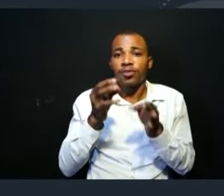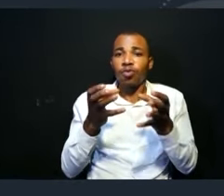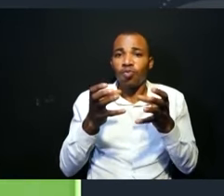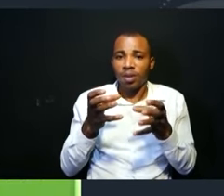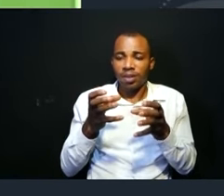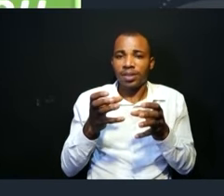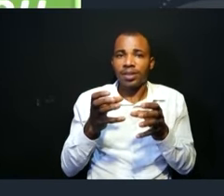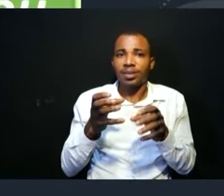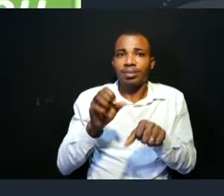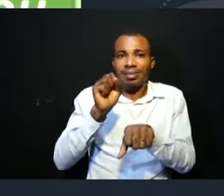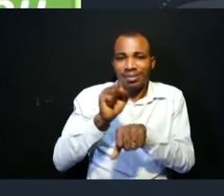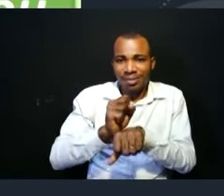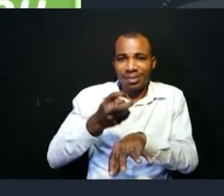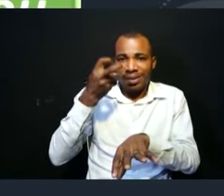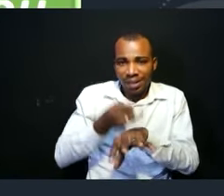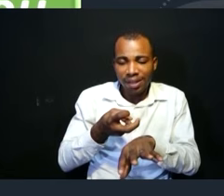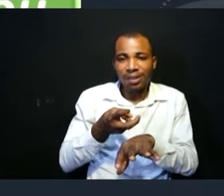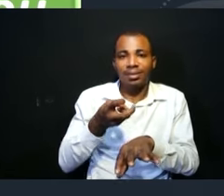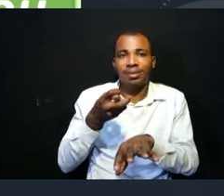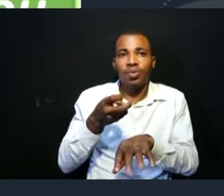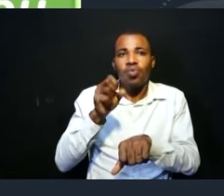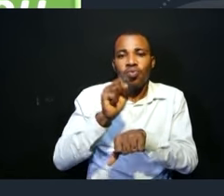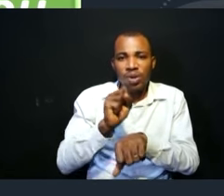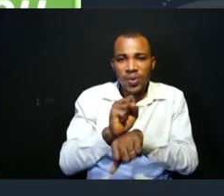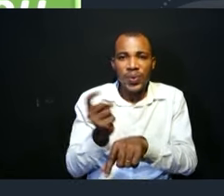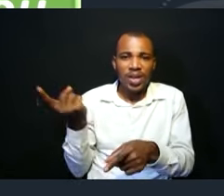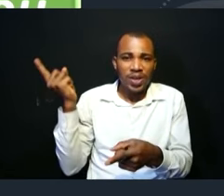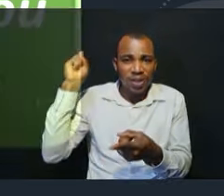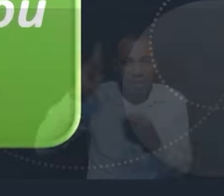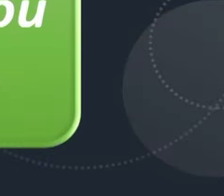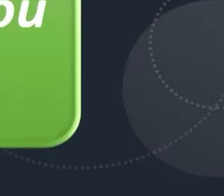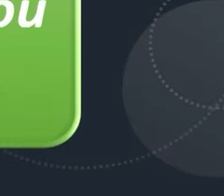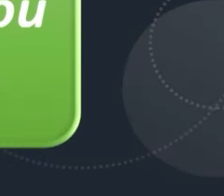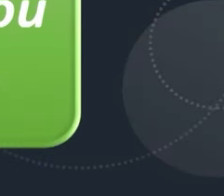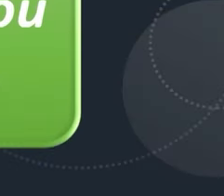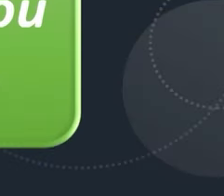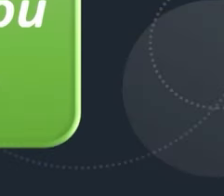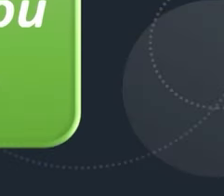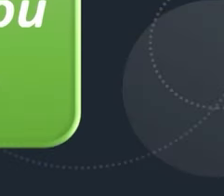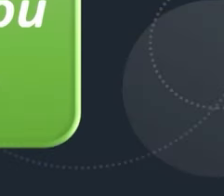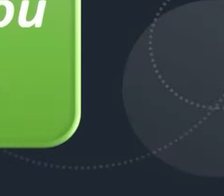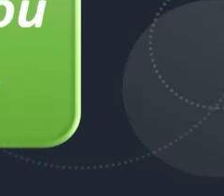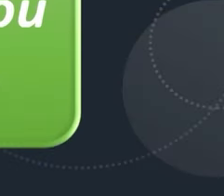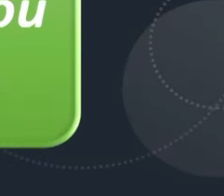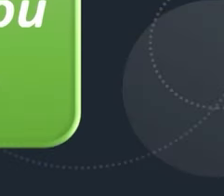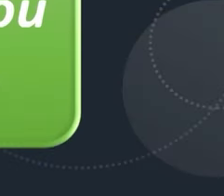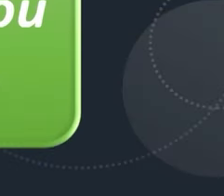Work till like God, you see that it is good and it is very good. Now,